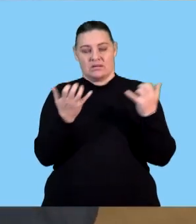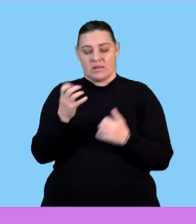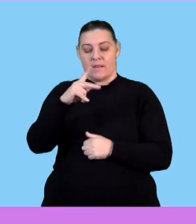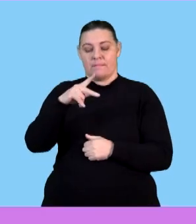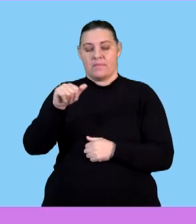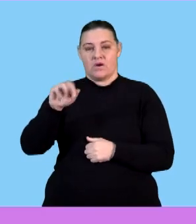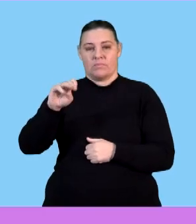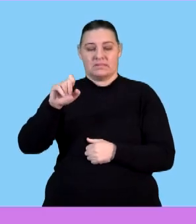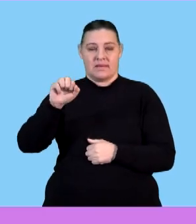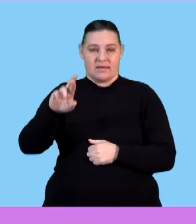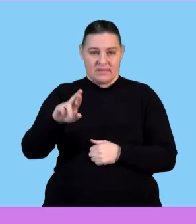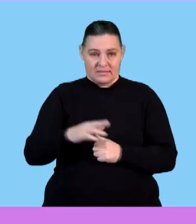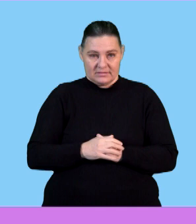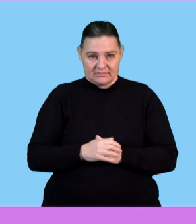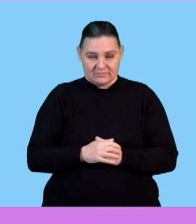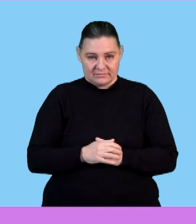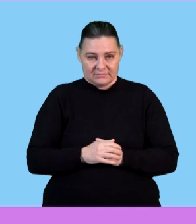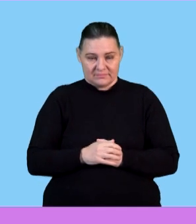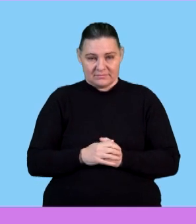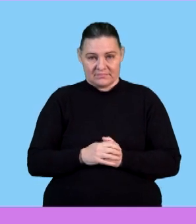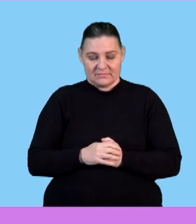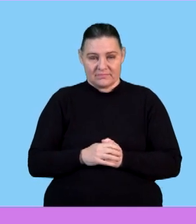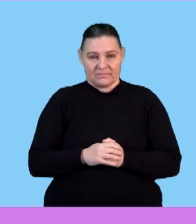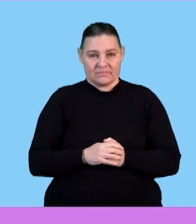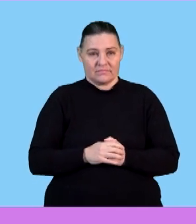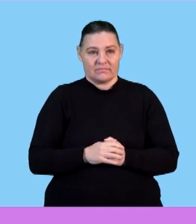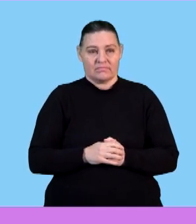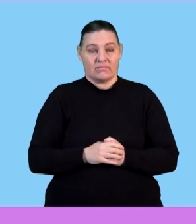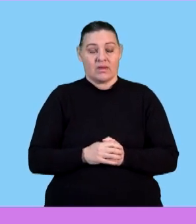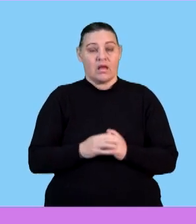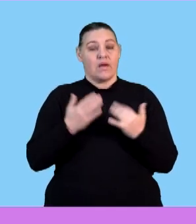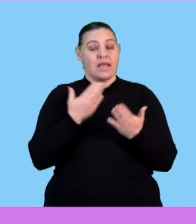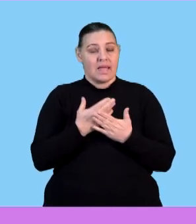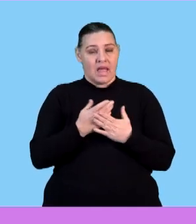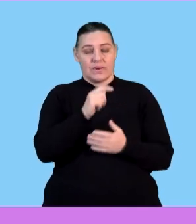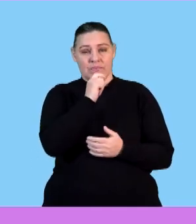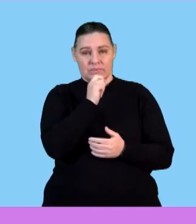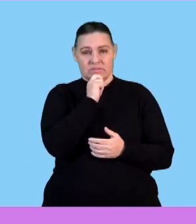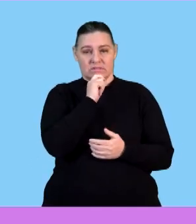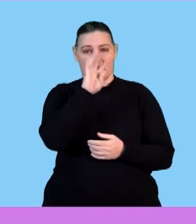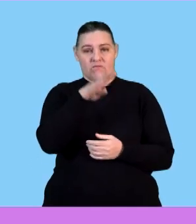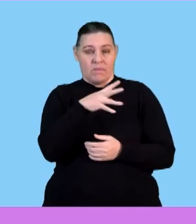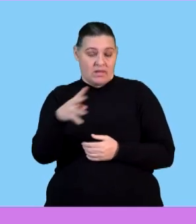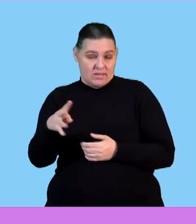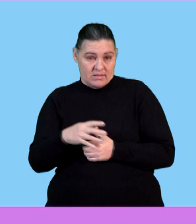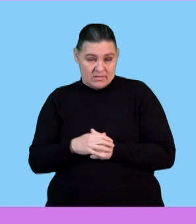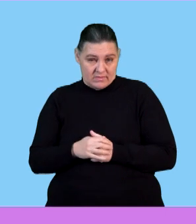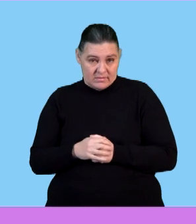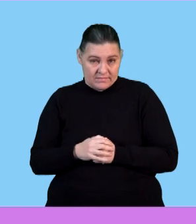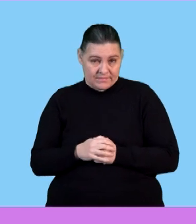calculating perimeter. Let's get into that one. So we can use a formula